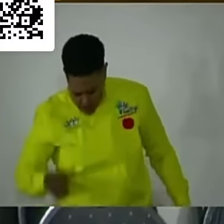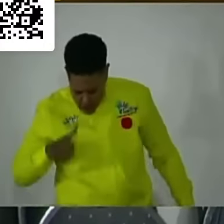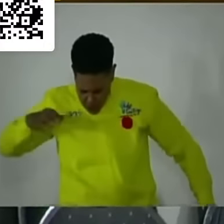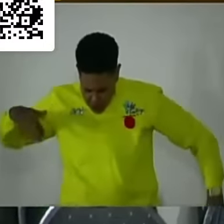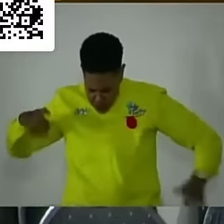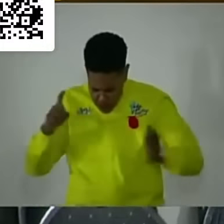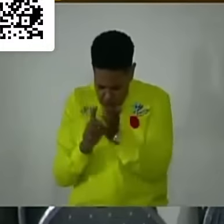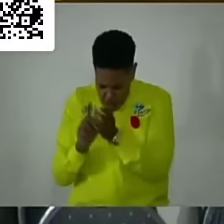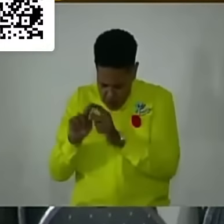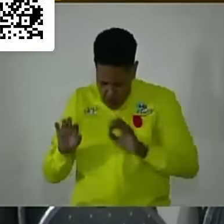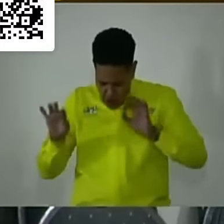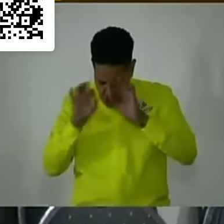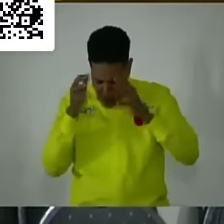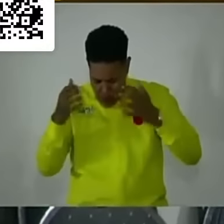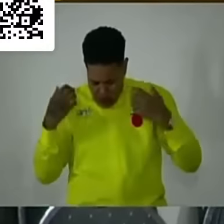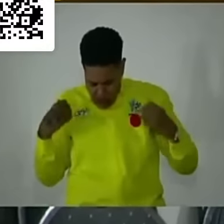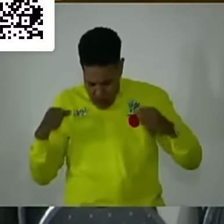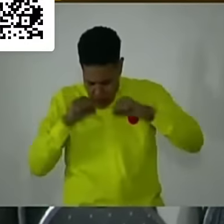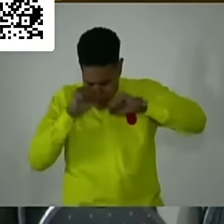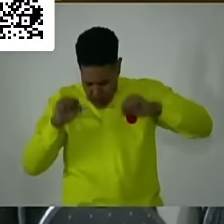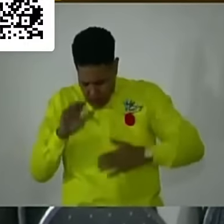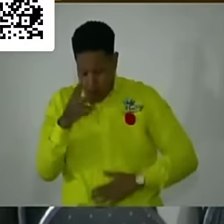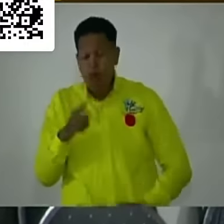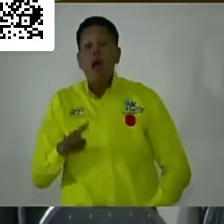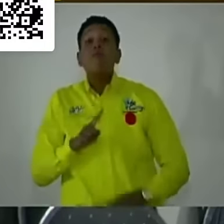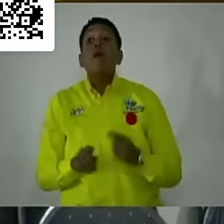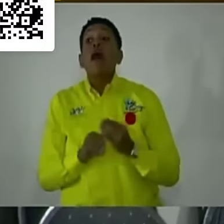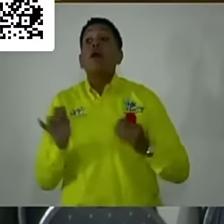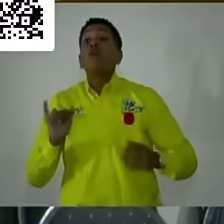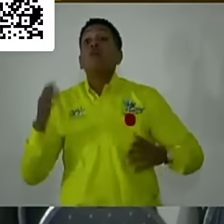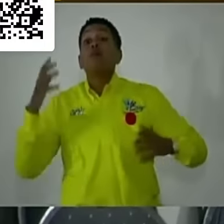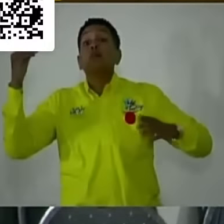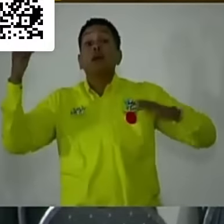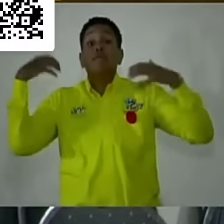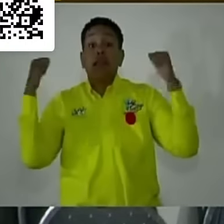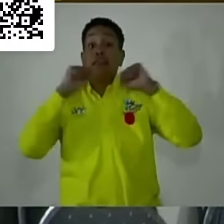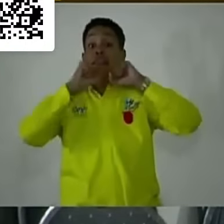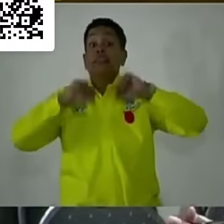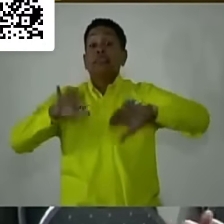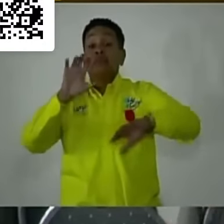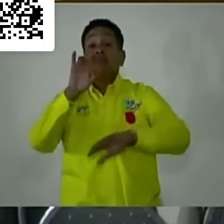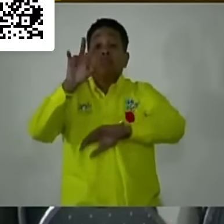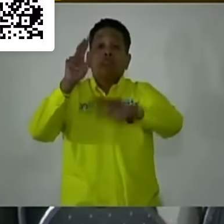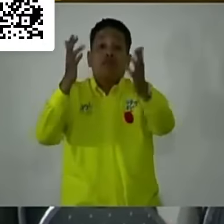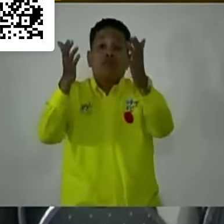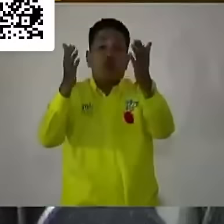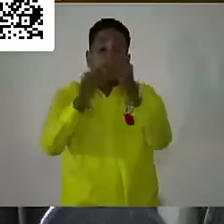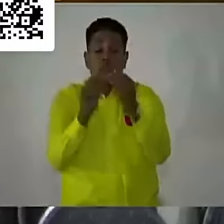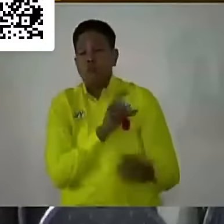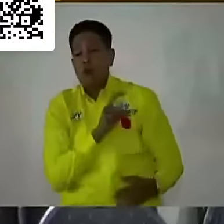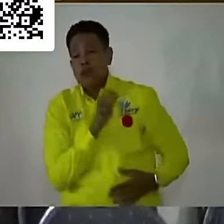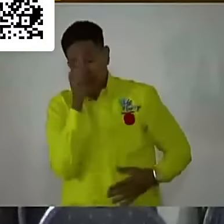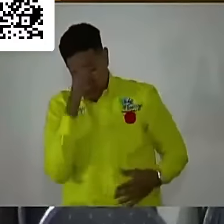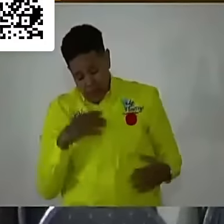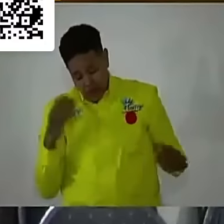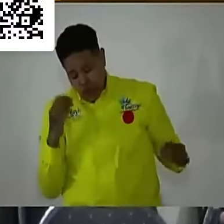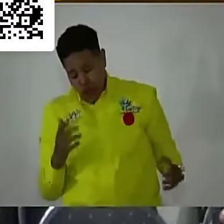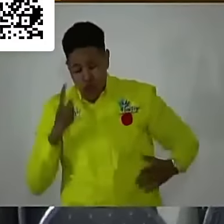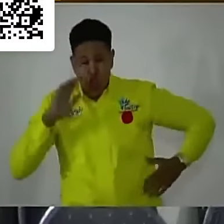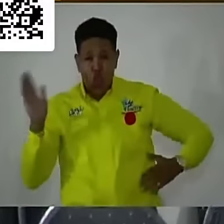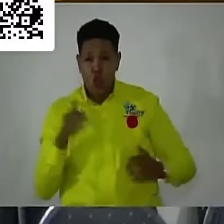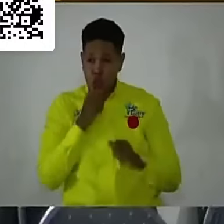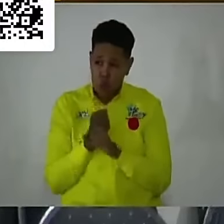but critical to the health system. And indeed, outside of the health system, civil servants, policemen, teachers, all of whom